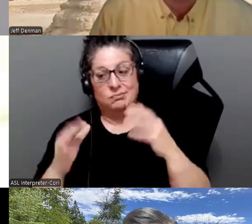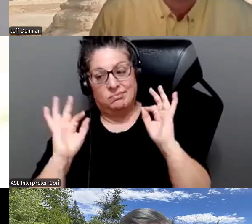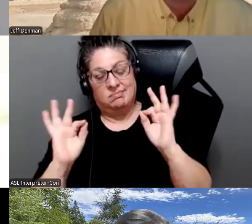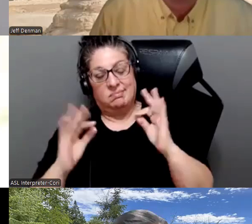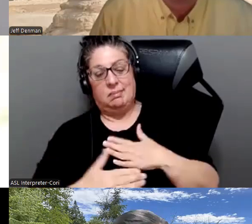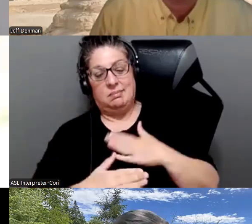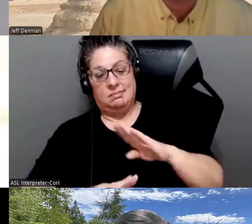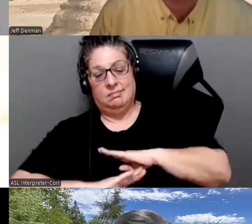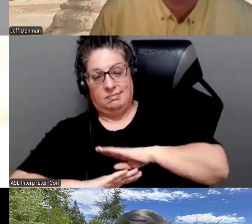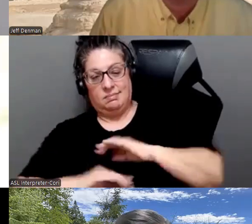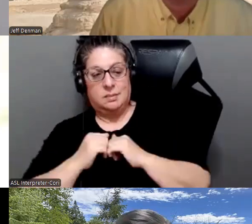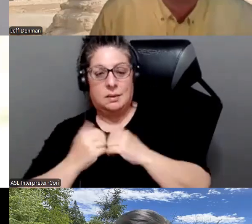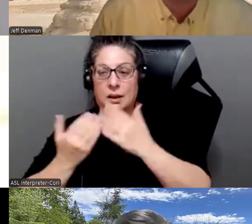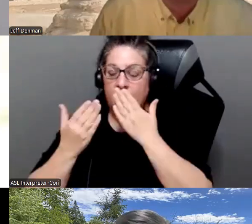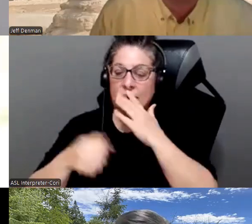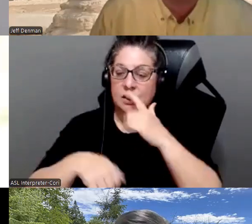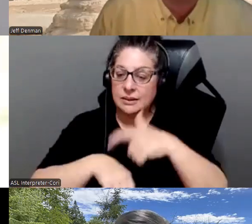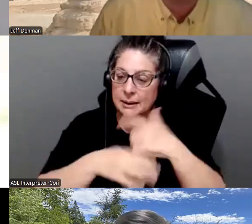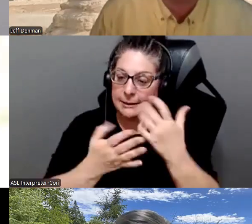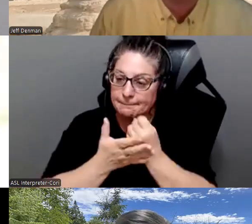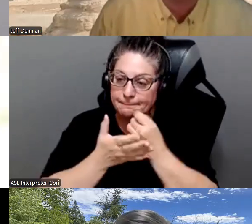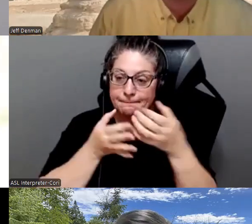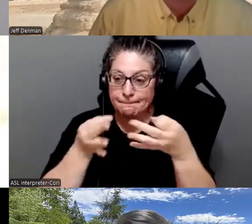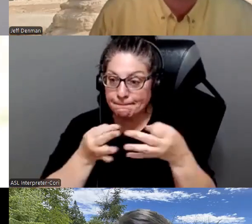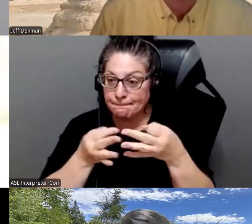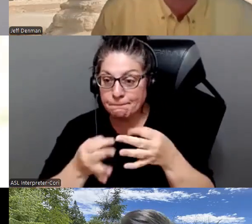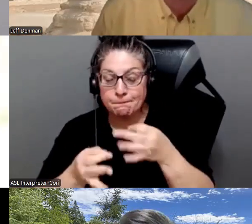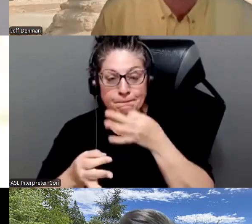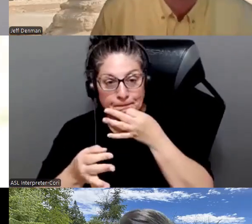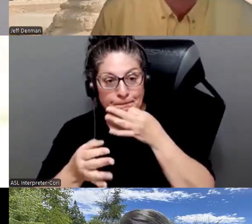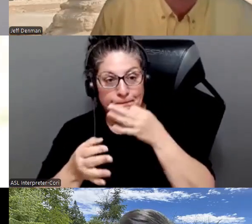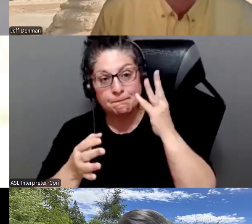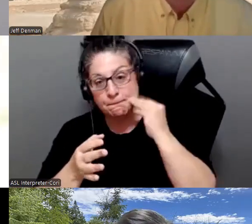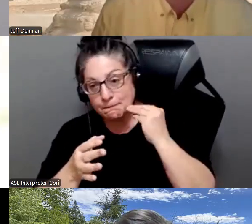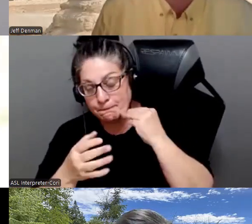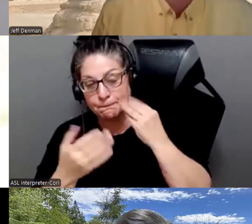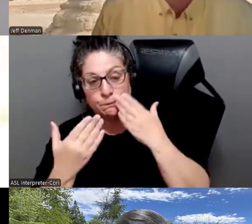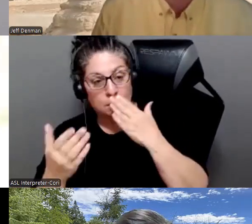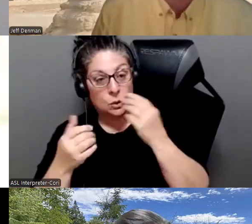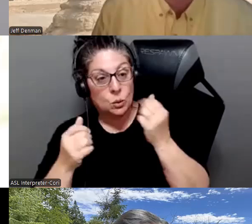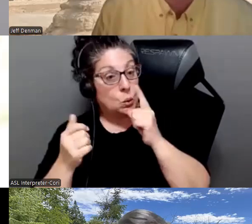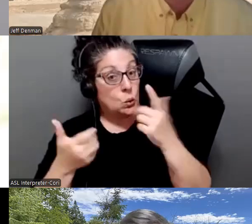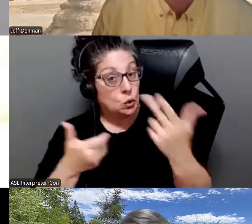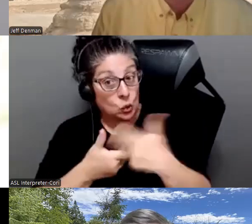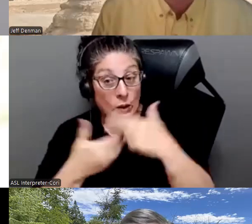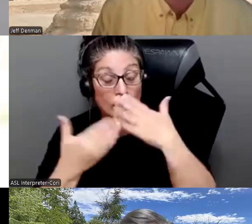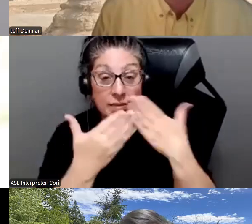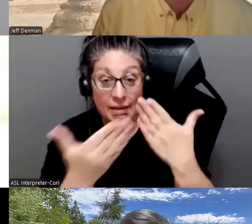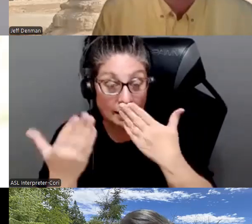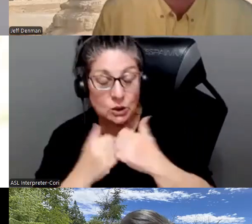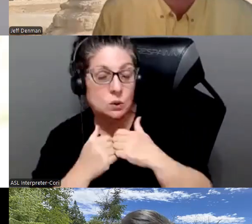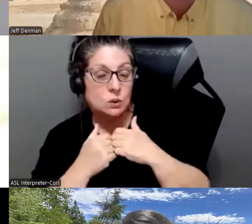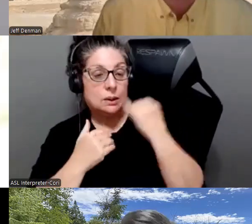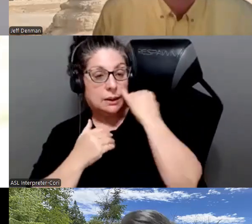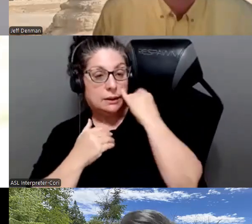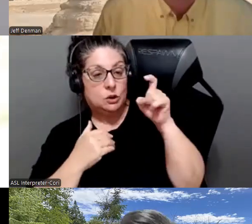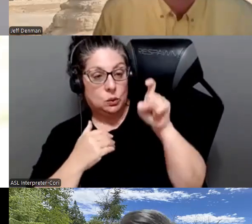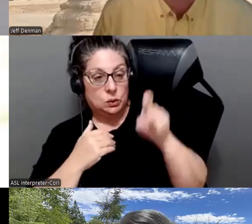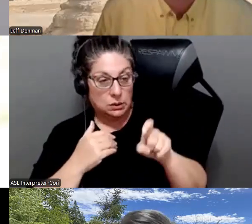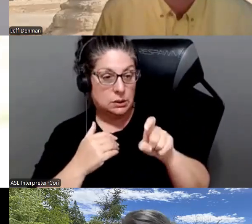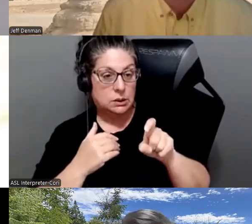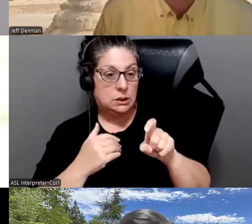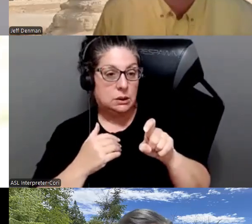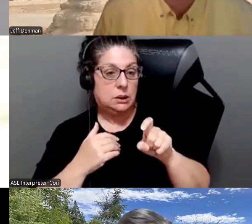Well, thank you all so much for your time and your expertise and your experience, and thank you to everyone who joined us today. If you need